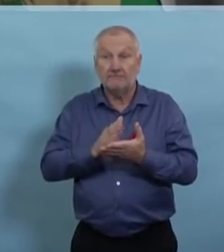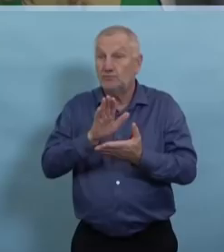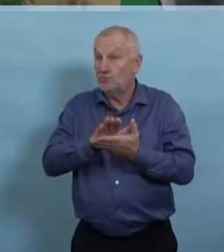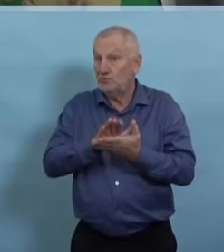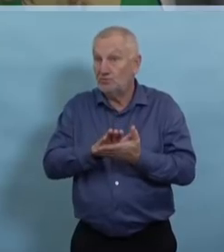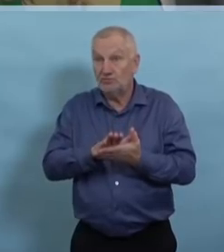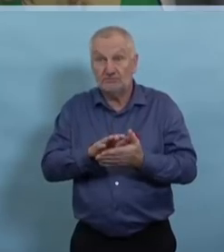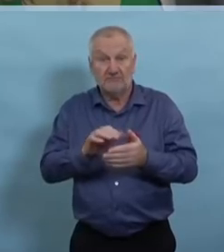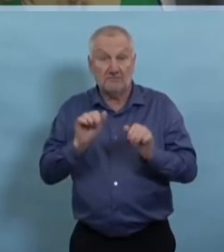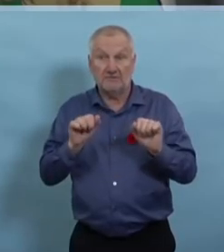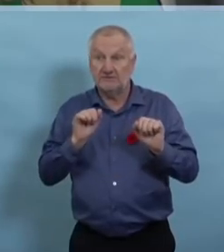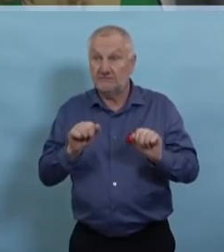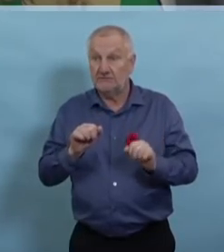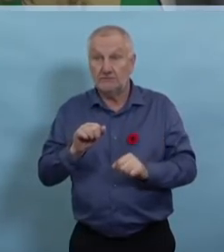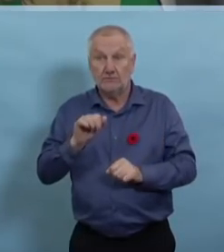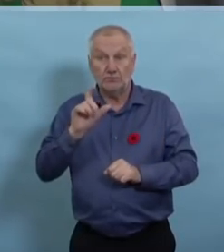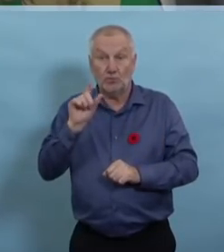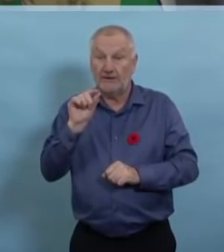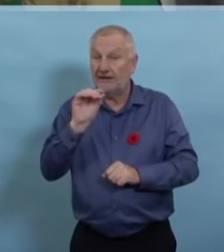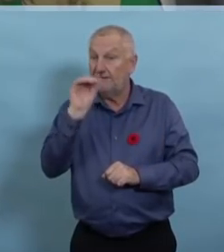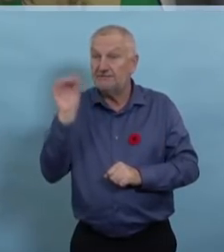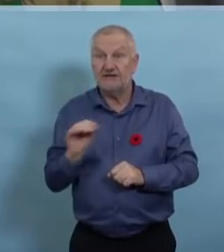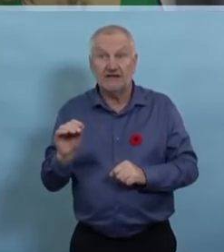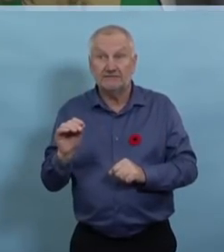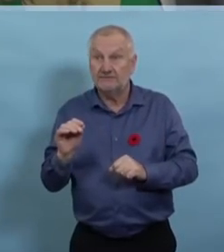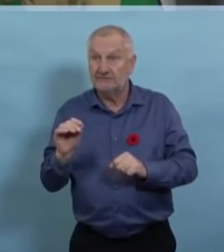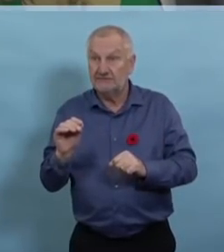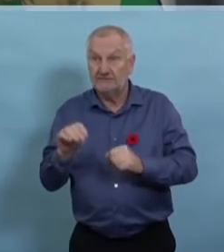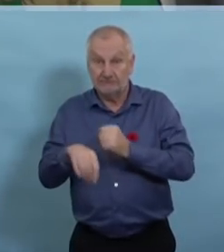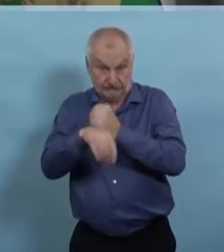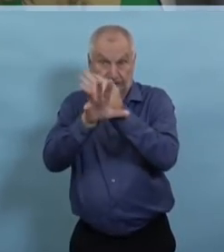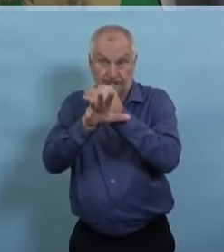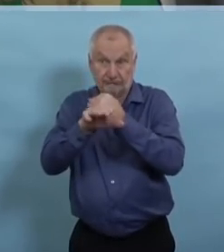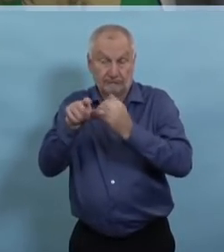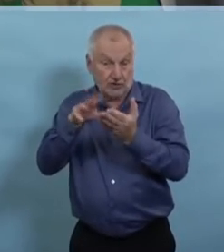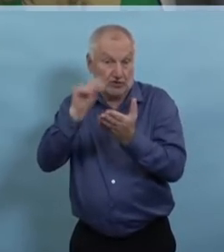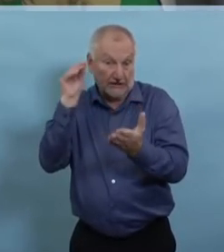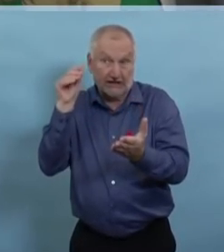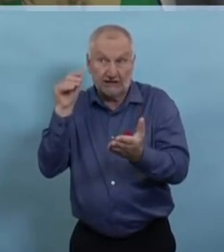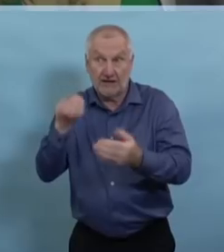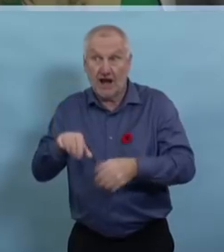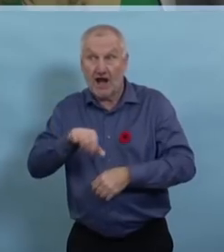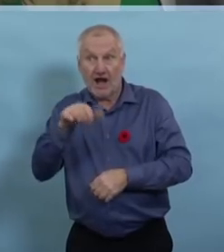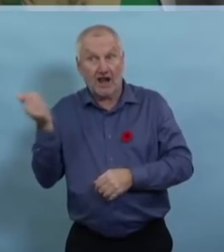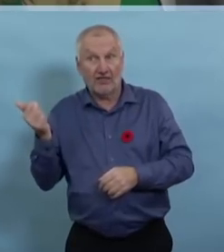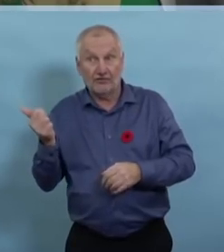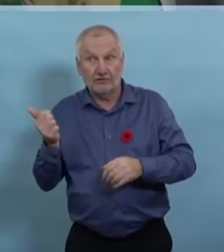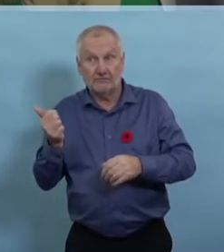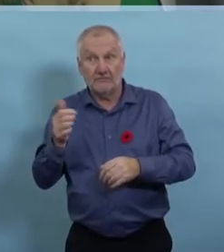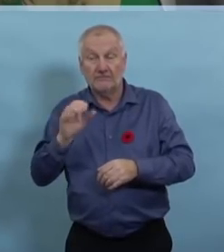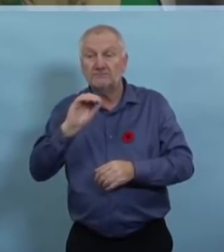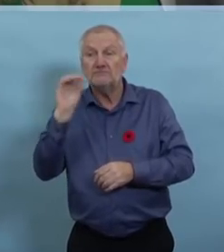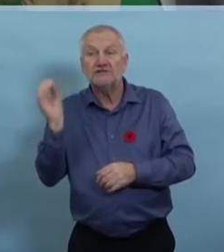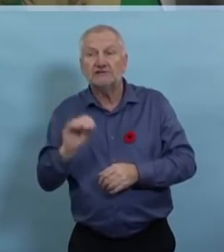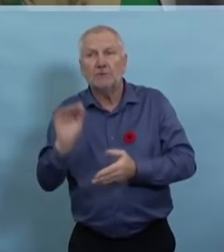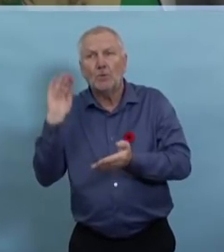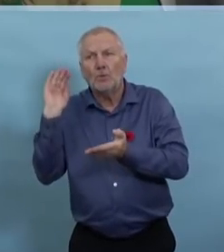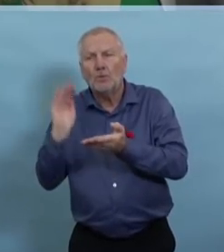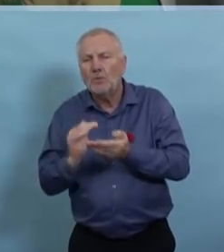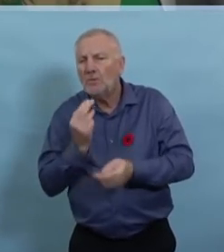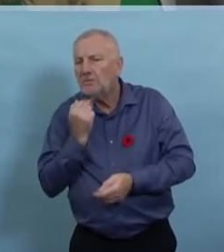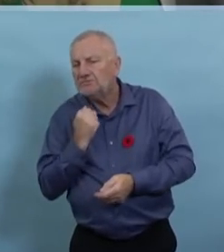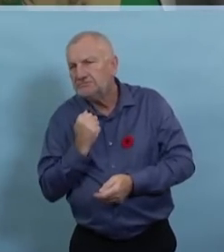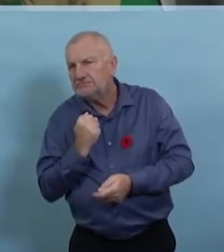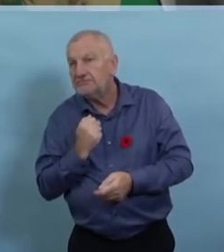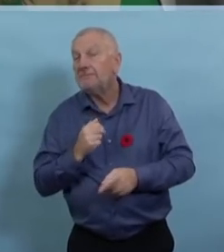20%. In others, it's much smaller. But that still means that the vast majority of parents have